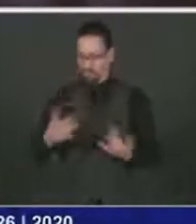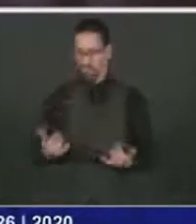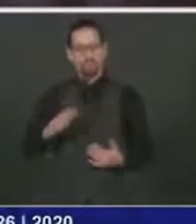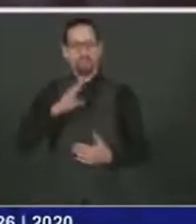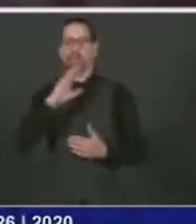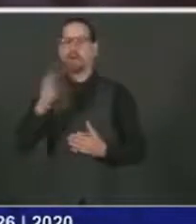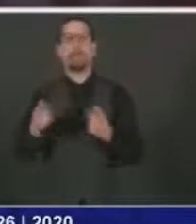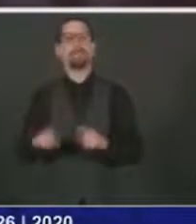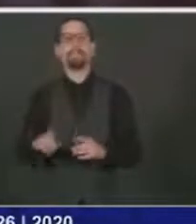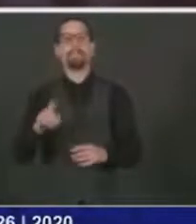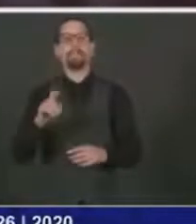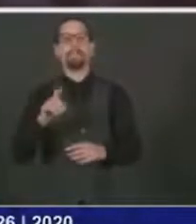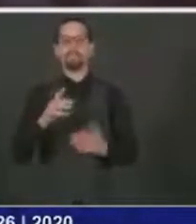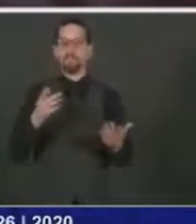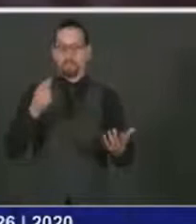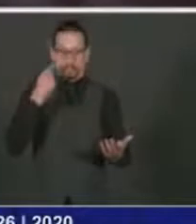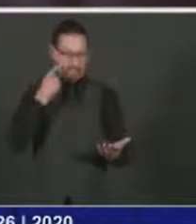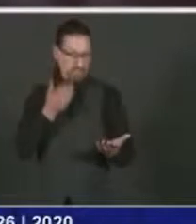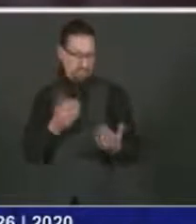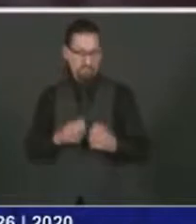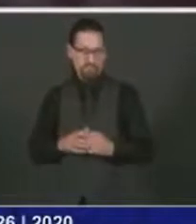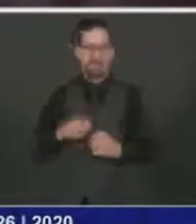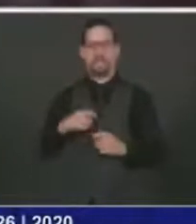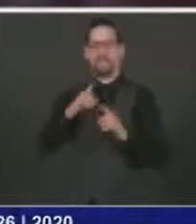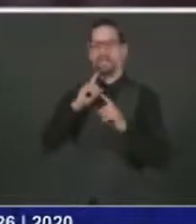I would say, here's what I would say.